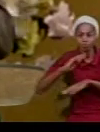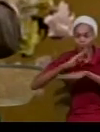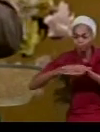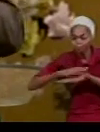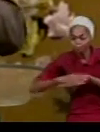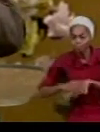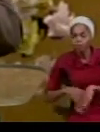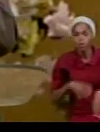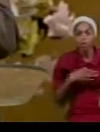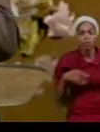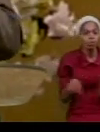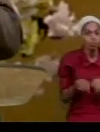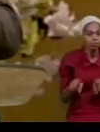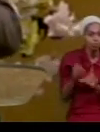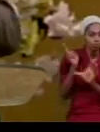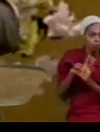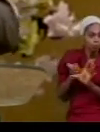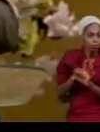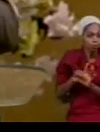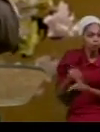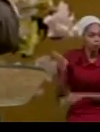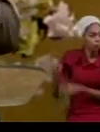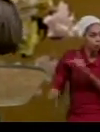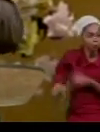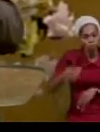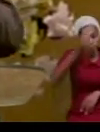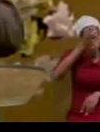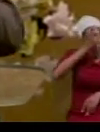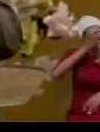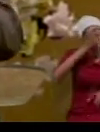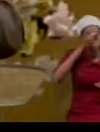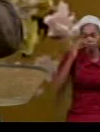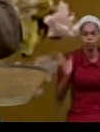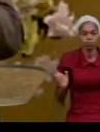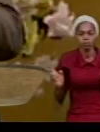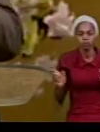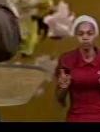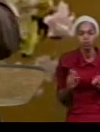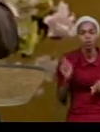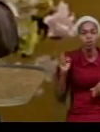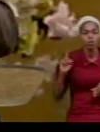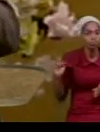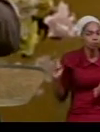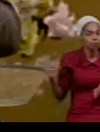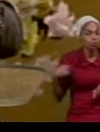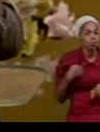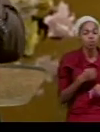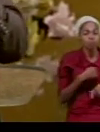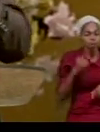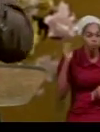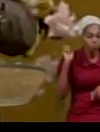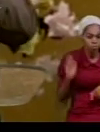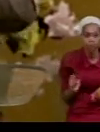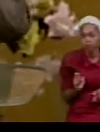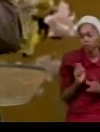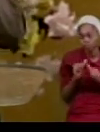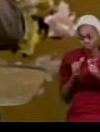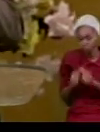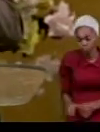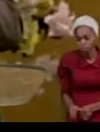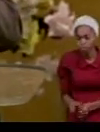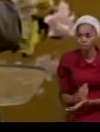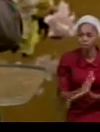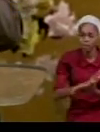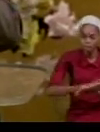devil. Therefore, we must clean, we must remain distinct as God is looking at